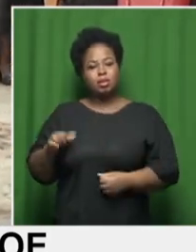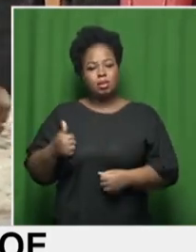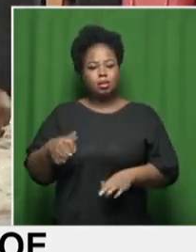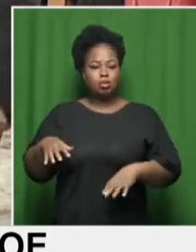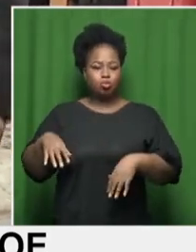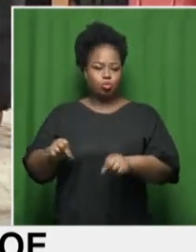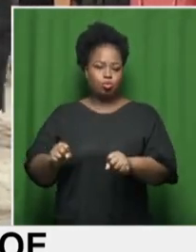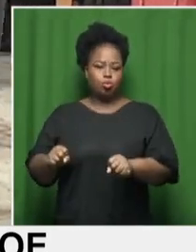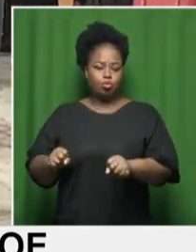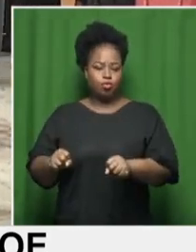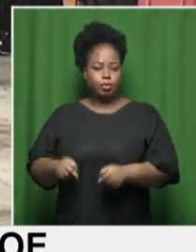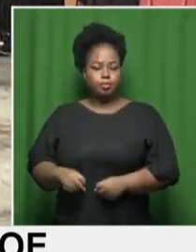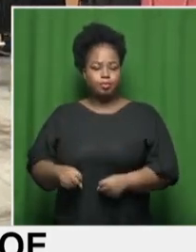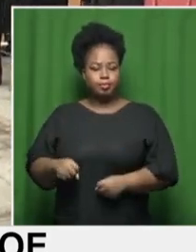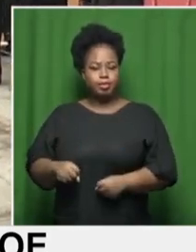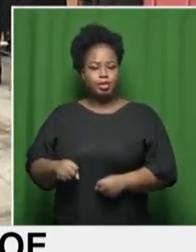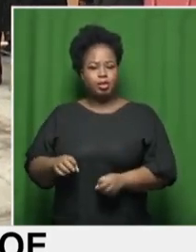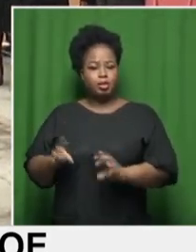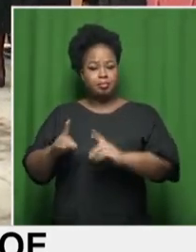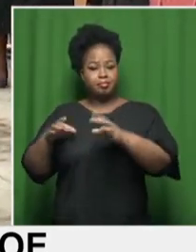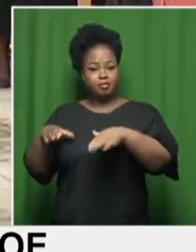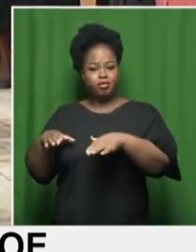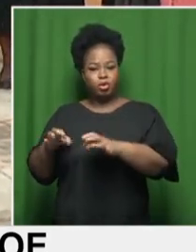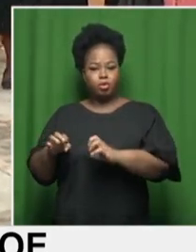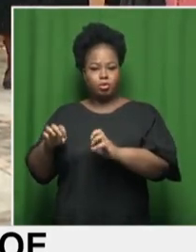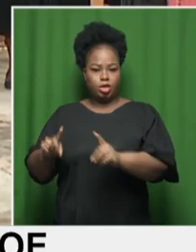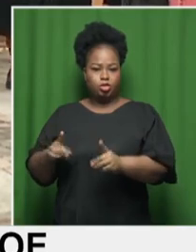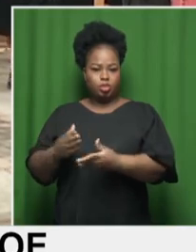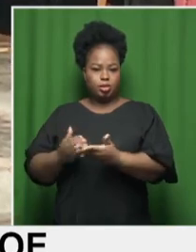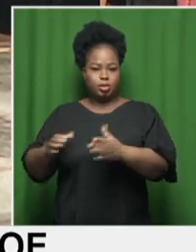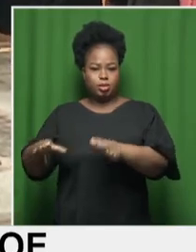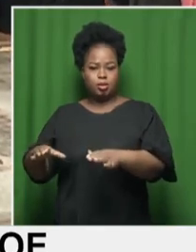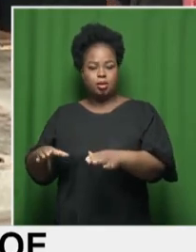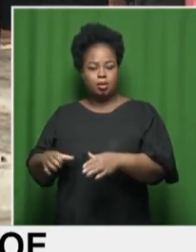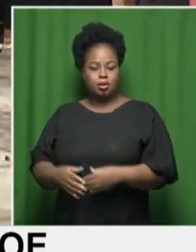over the portfolio of education in